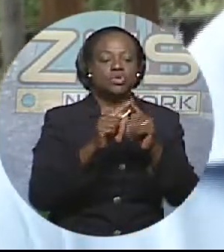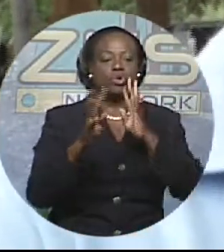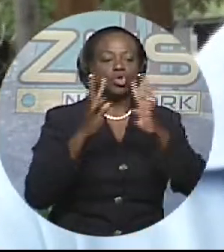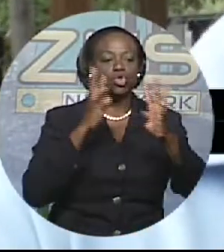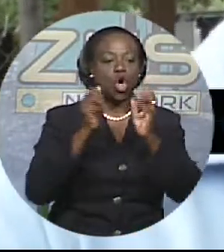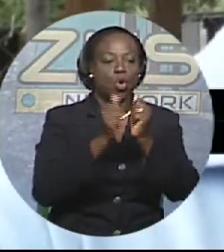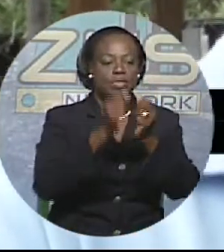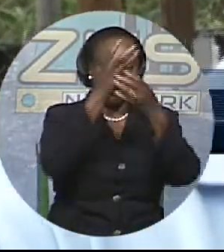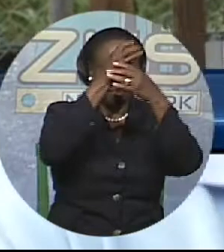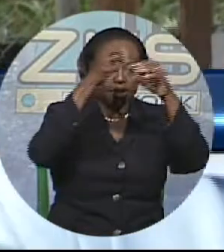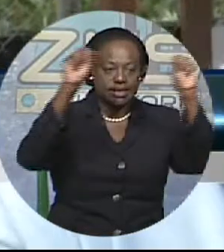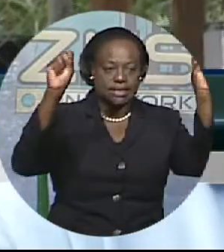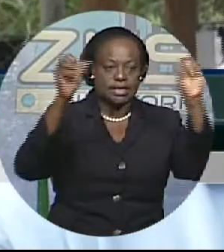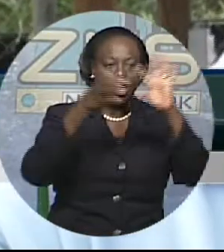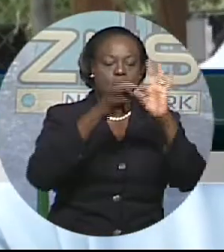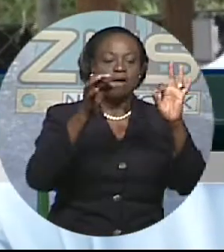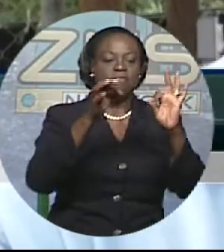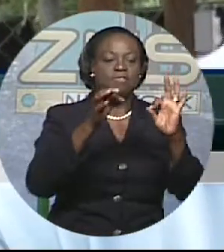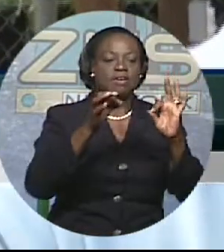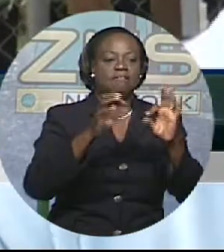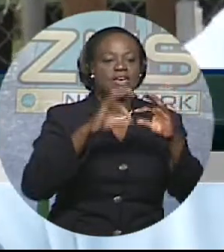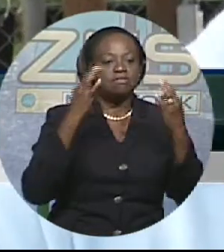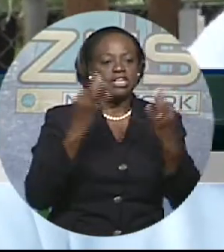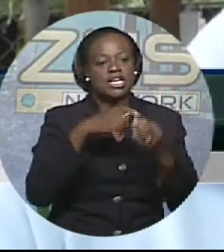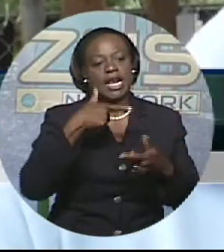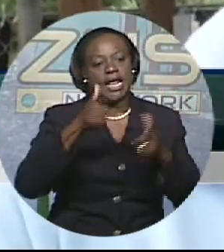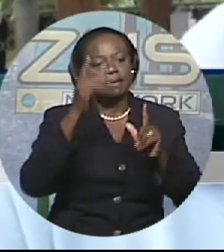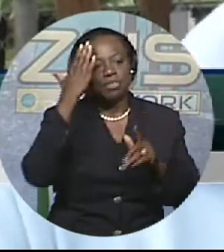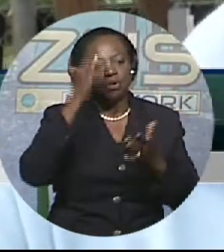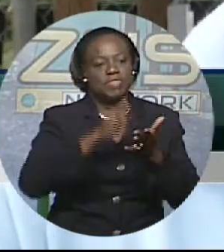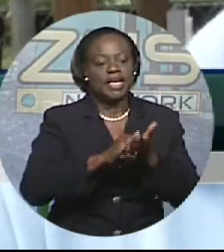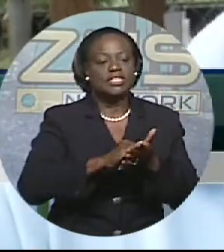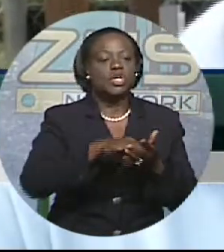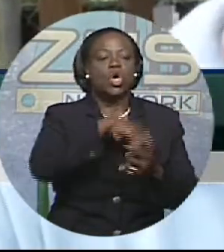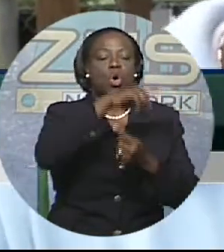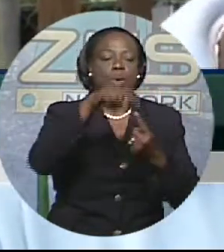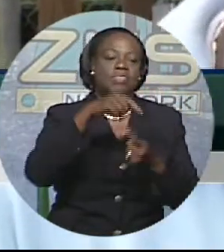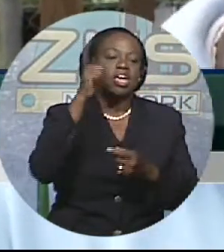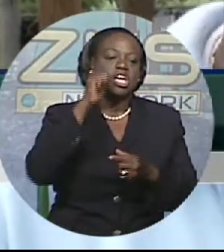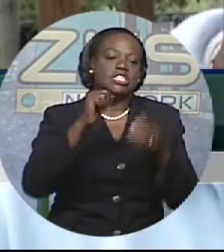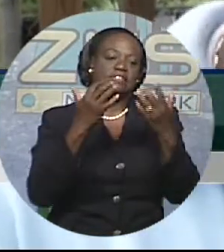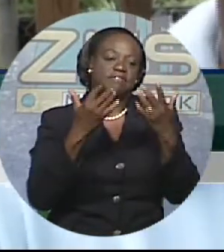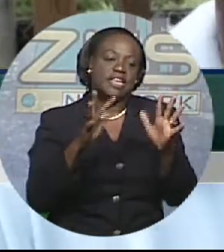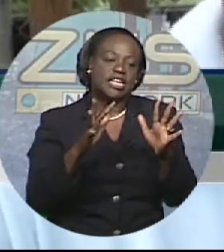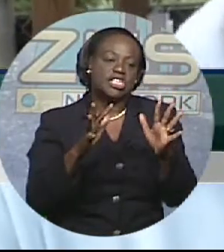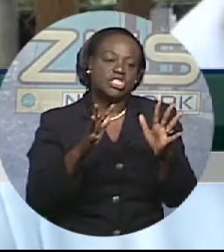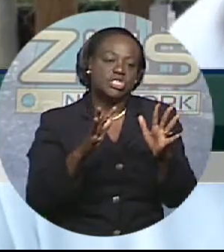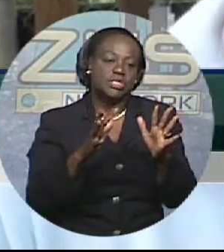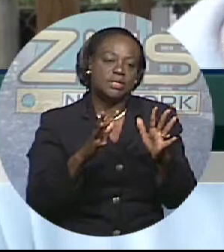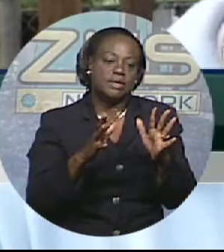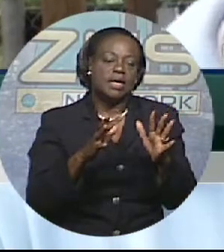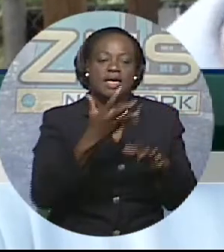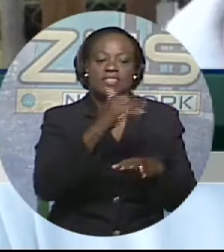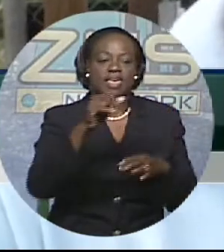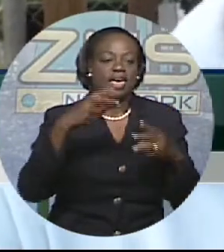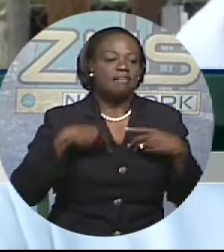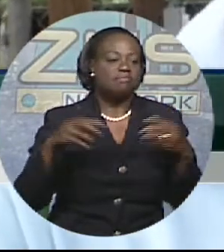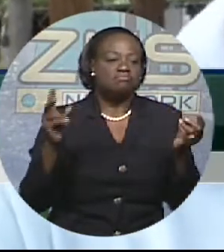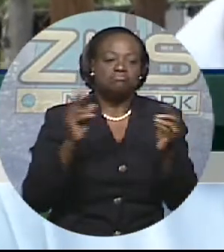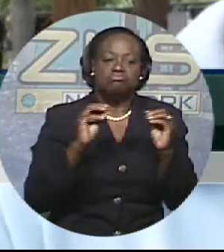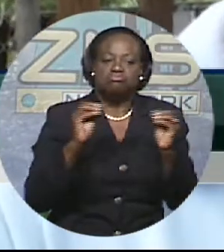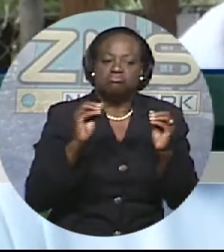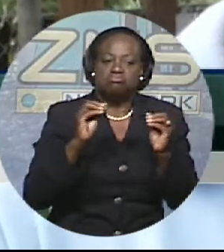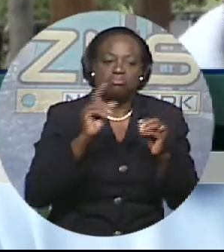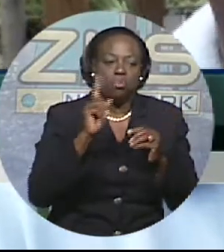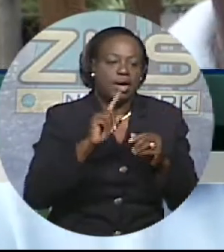with the president of the federation and let him know that when these girls finish at JBLN, they have nowhere else to go except NPSA. Those who don't go off to school, even the